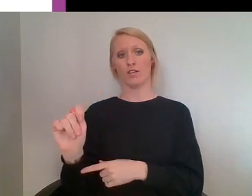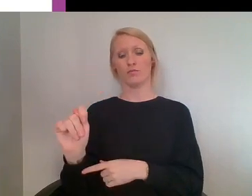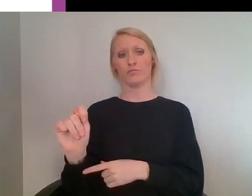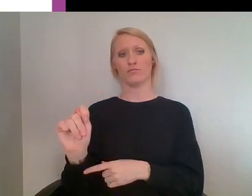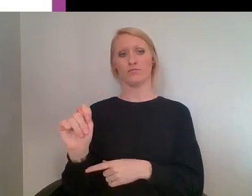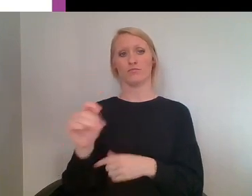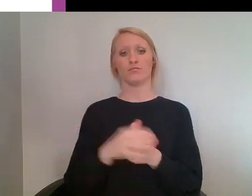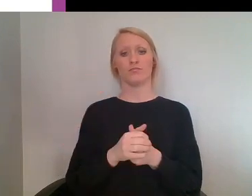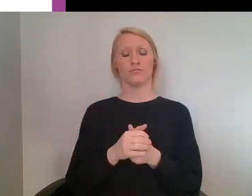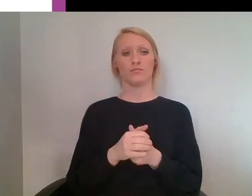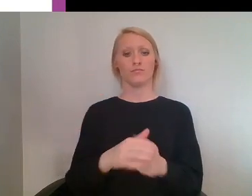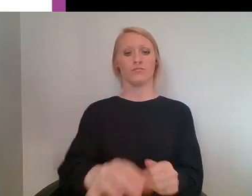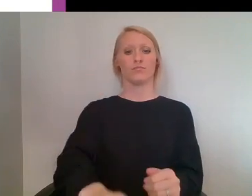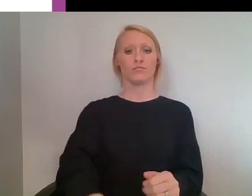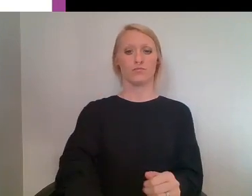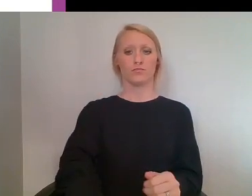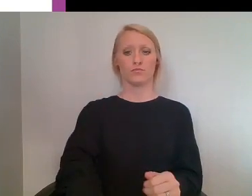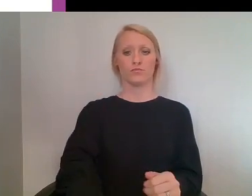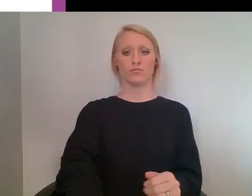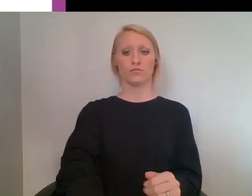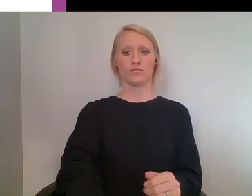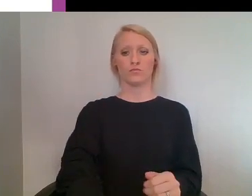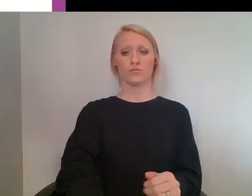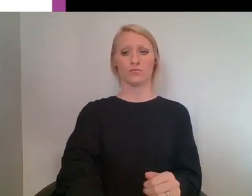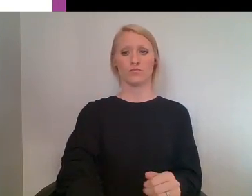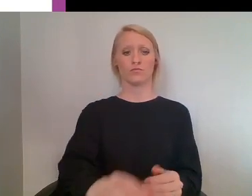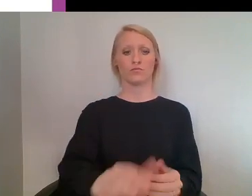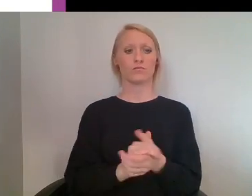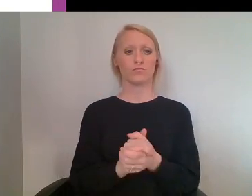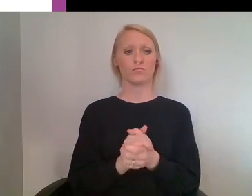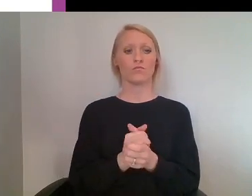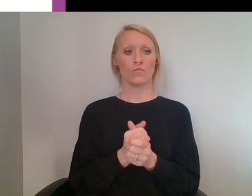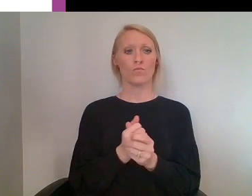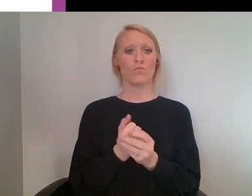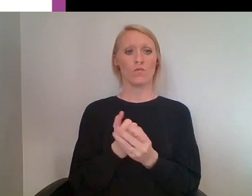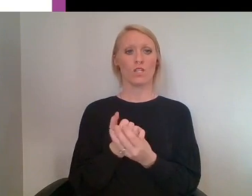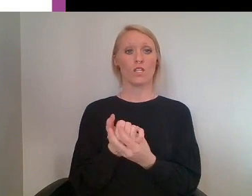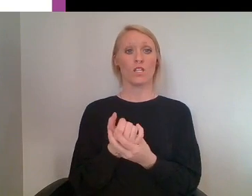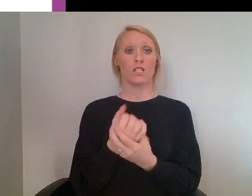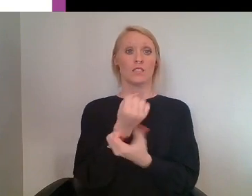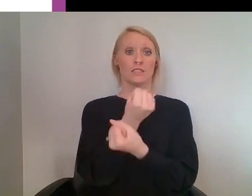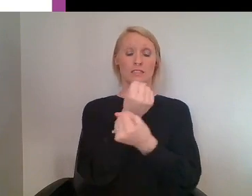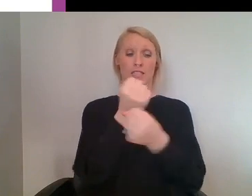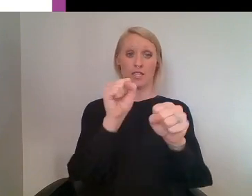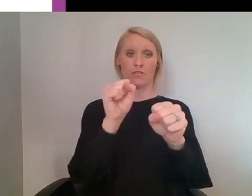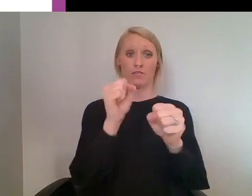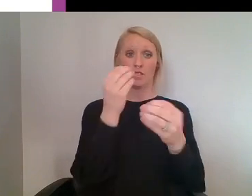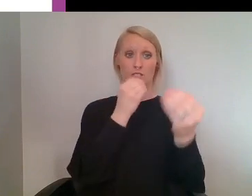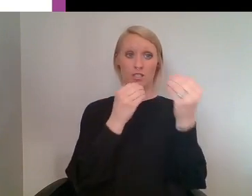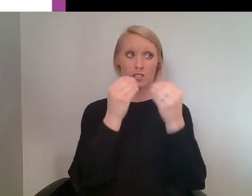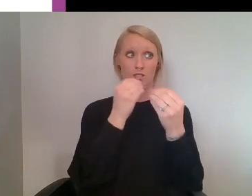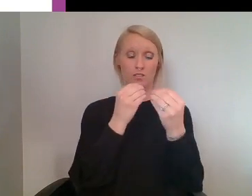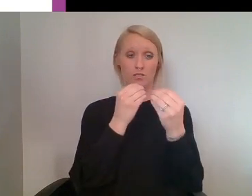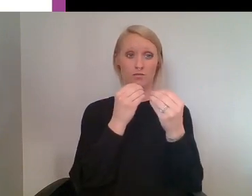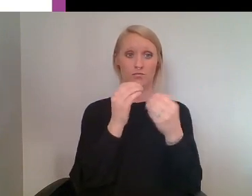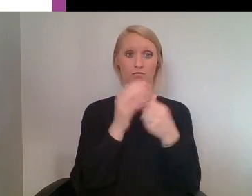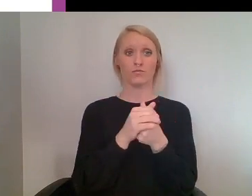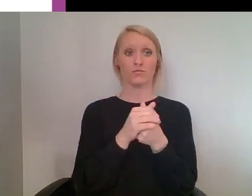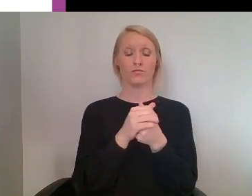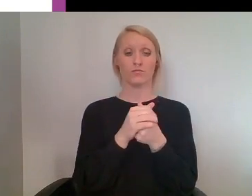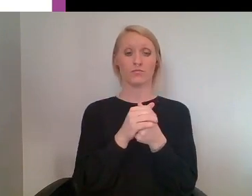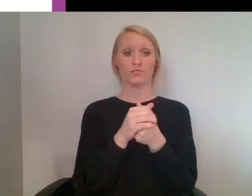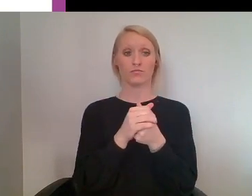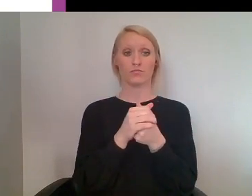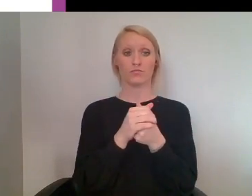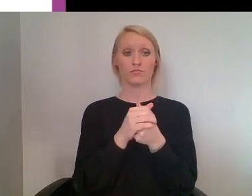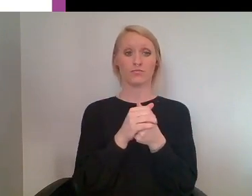All right, keep it safe to eat. This is where you want to be thinking about like our 4 C's that we learned from our video when we did safety and sanitation.